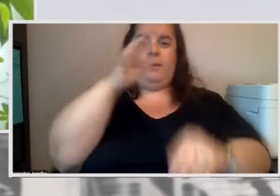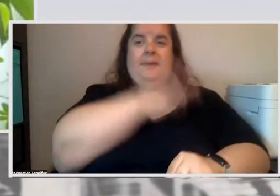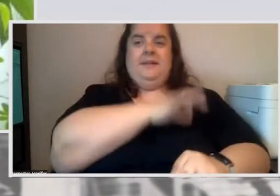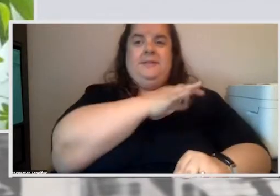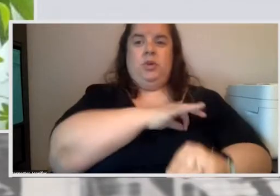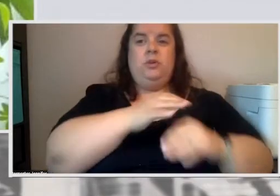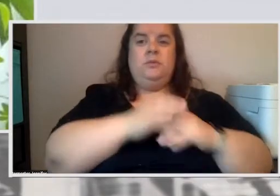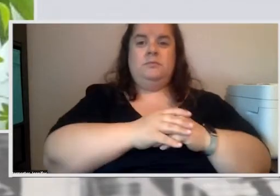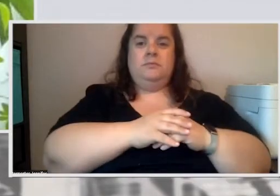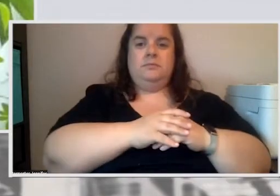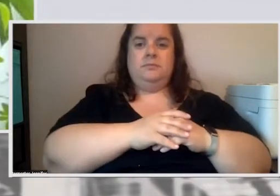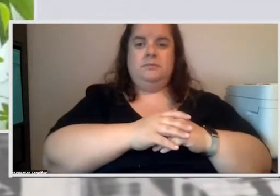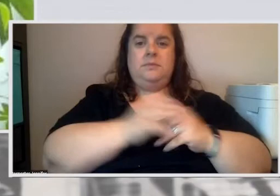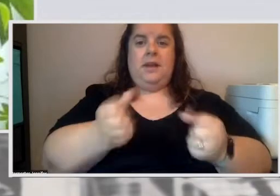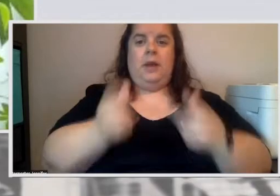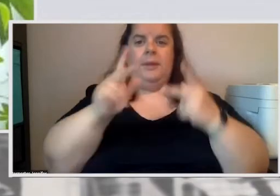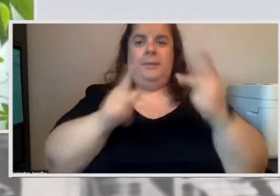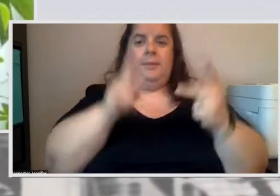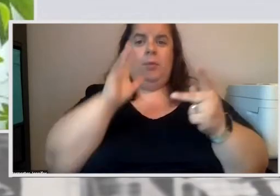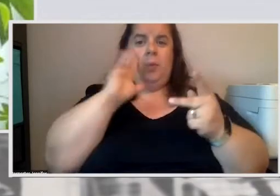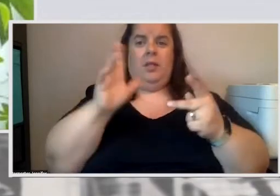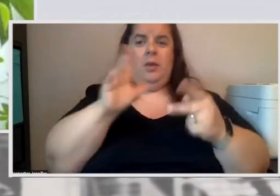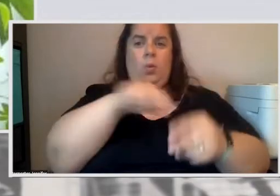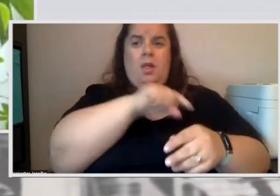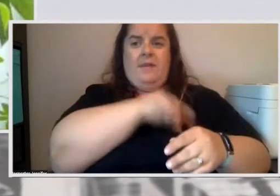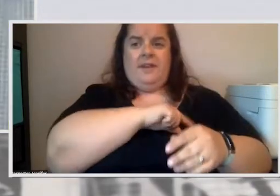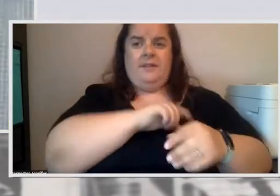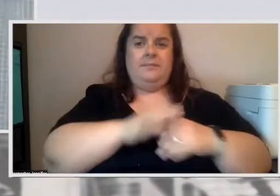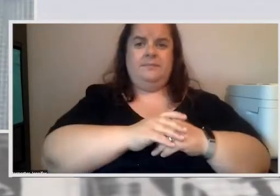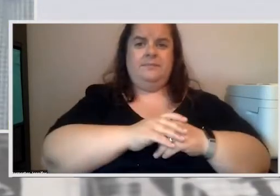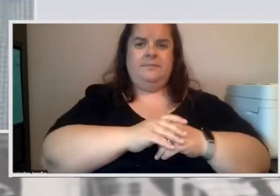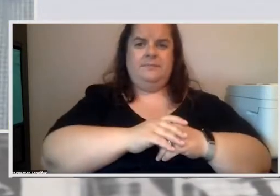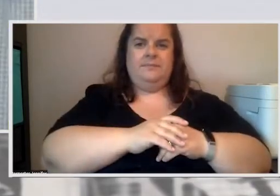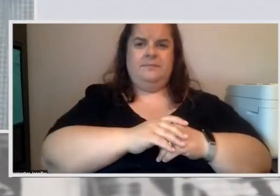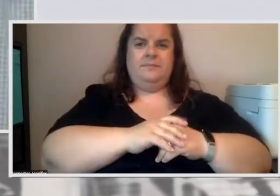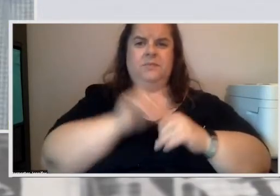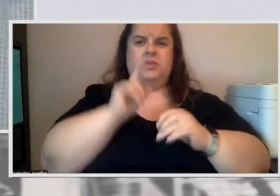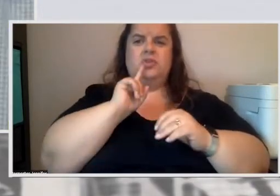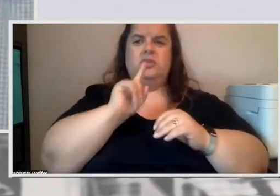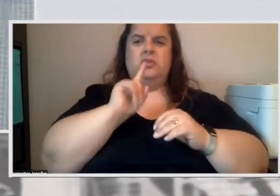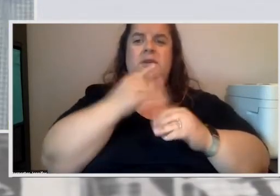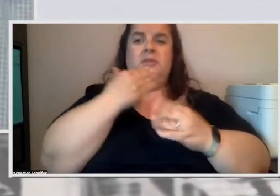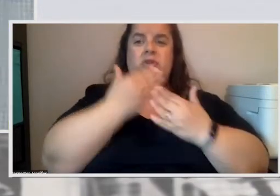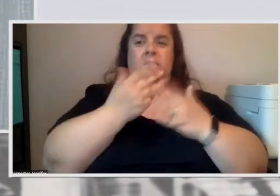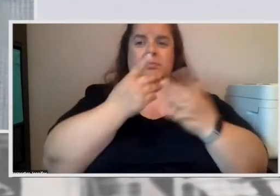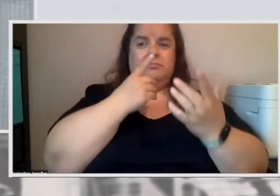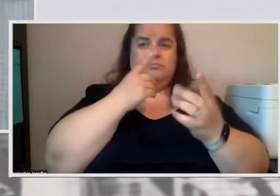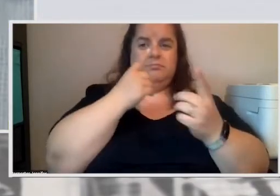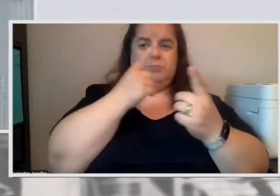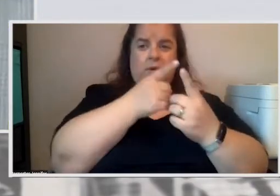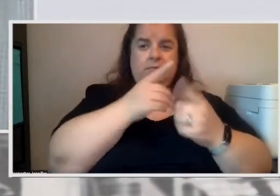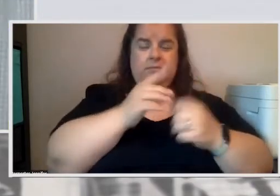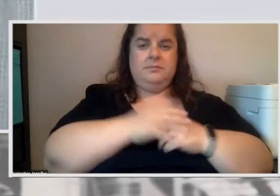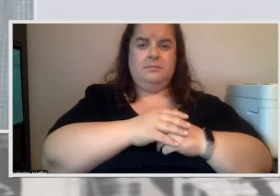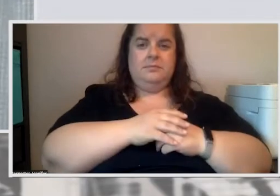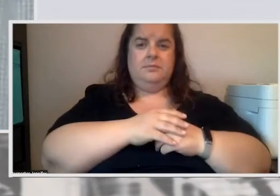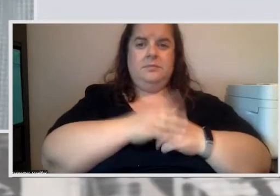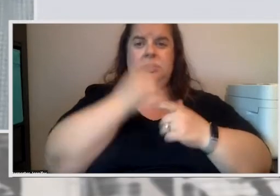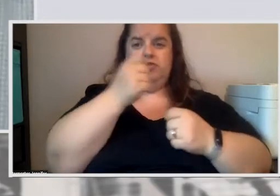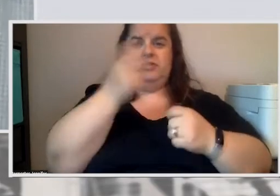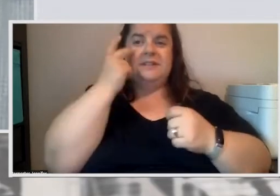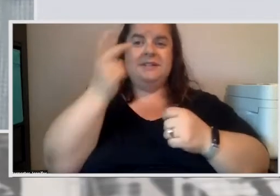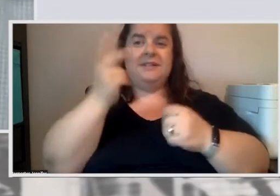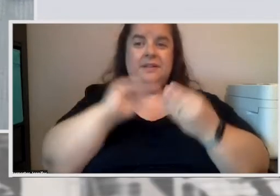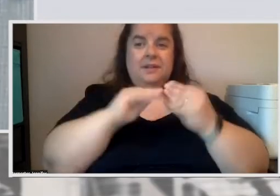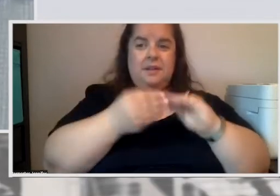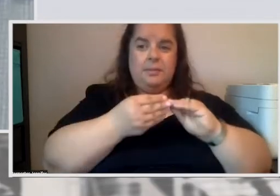and how many people really qualify under that. Yeah, that's a good point, Dave. And be interesting to see what the numbers are when they come